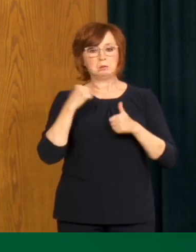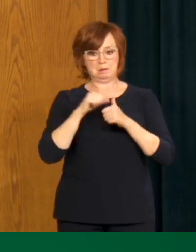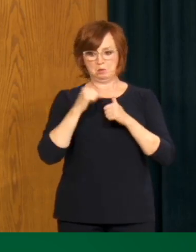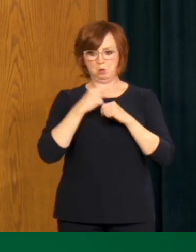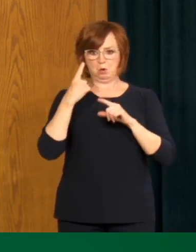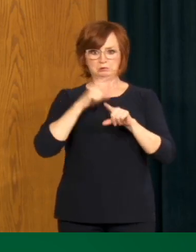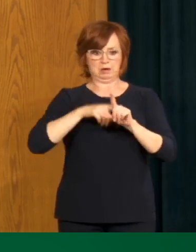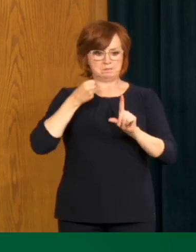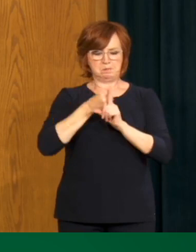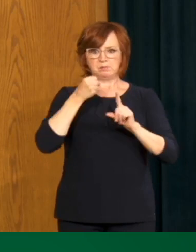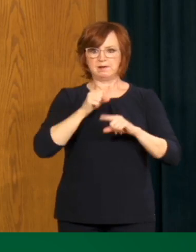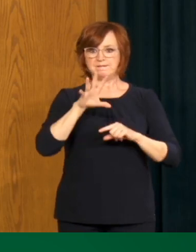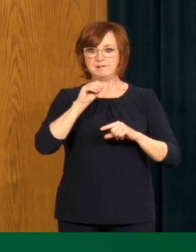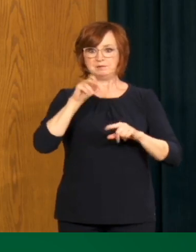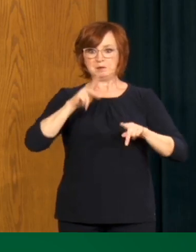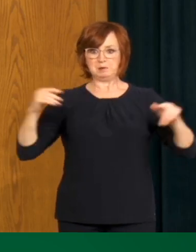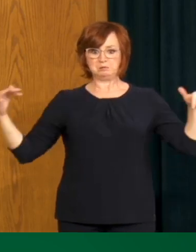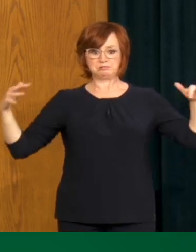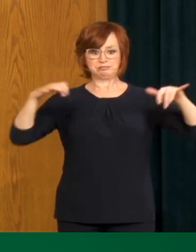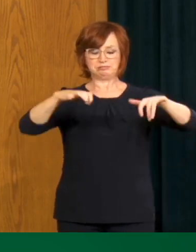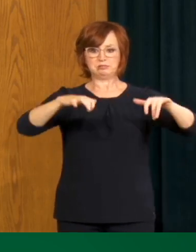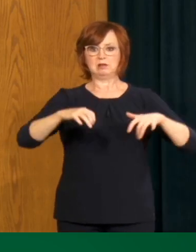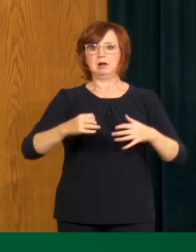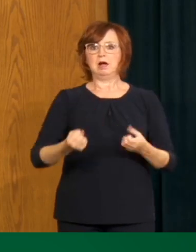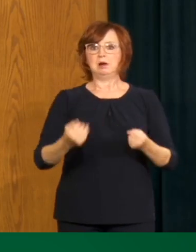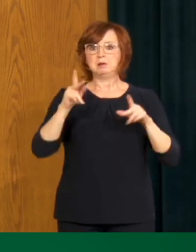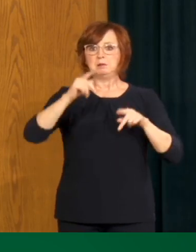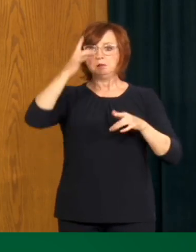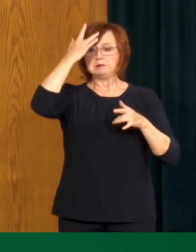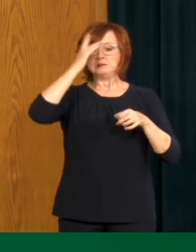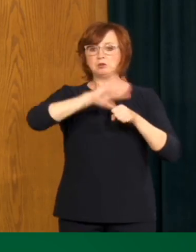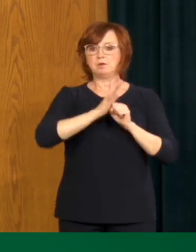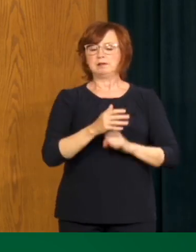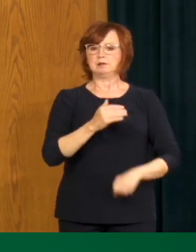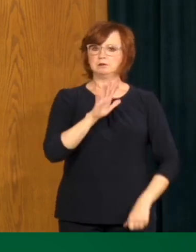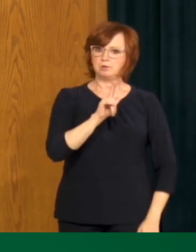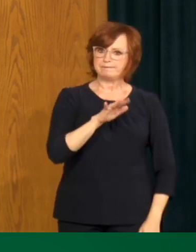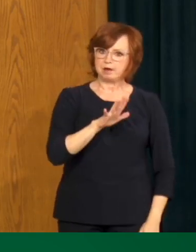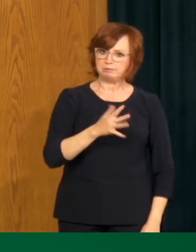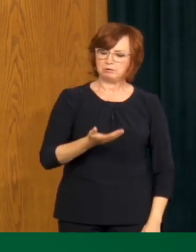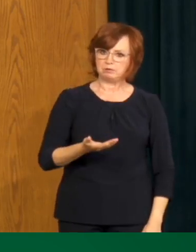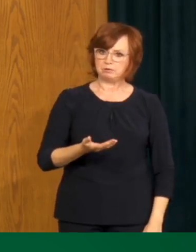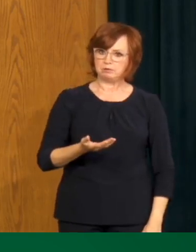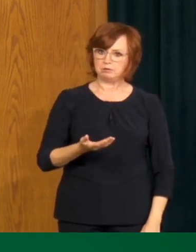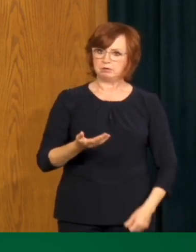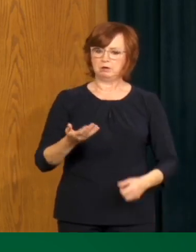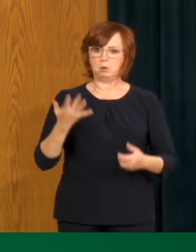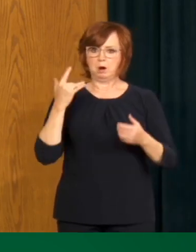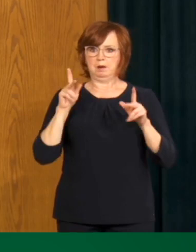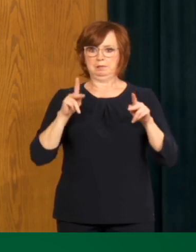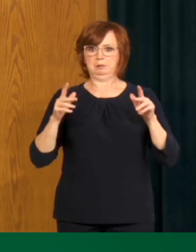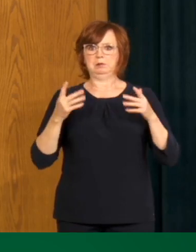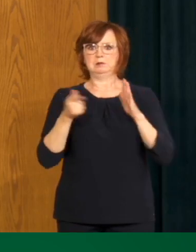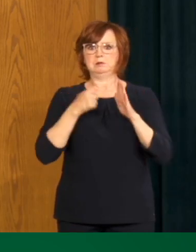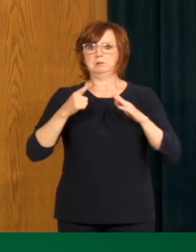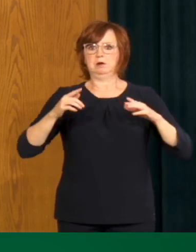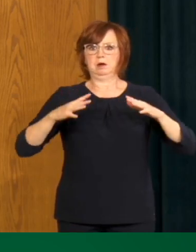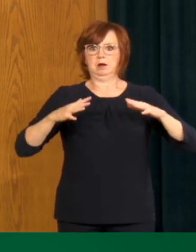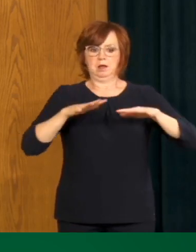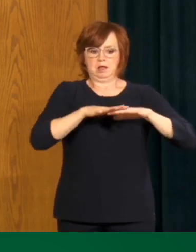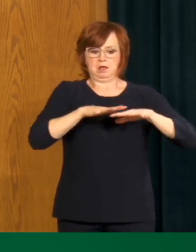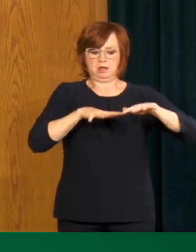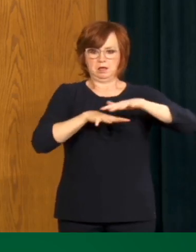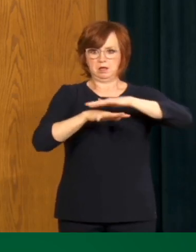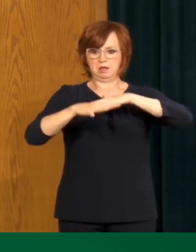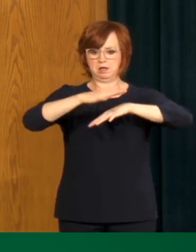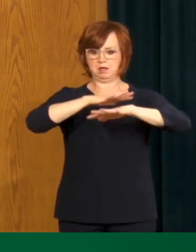got infected. So I think we just need to keep that in mind in the new normal, that maintaining that 2-meter distance as we move